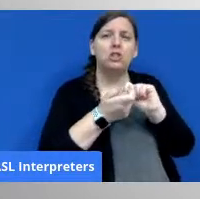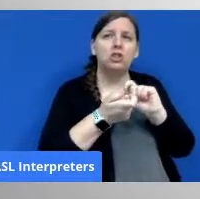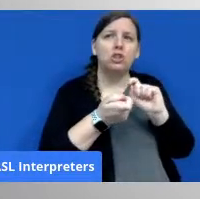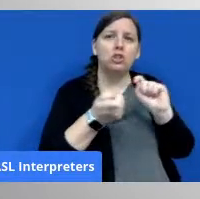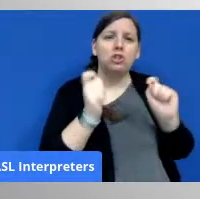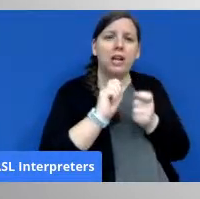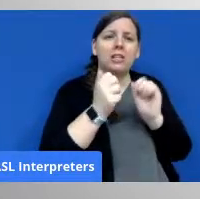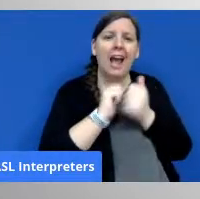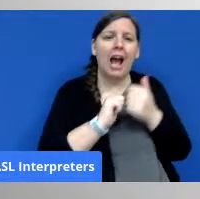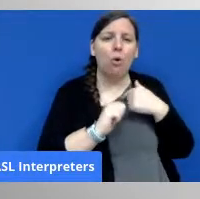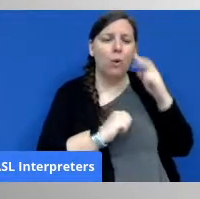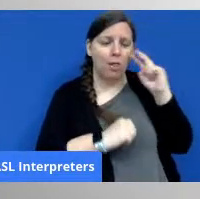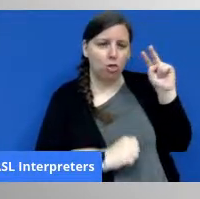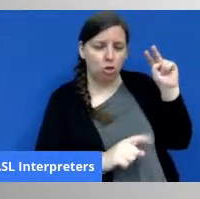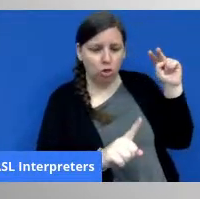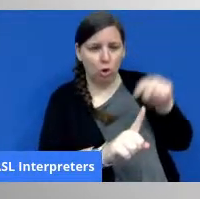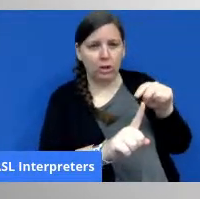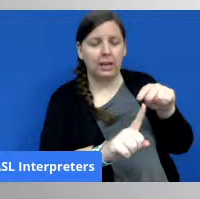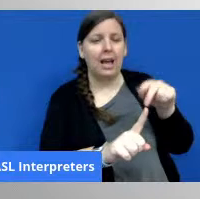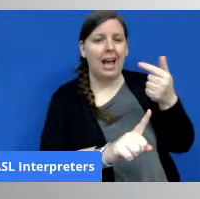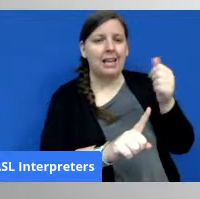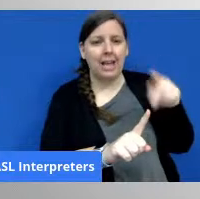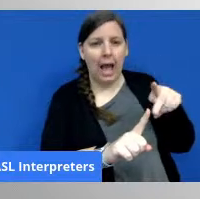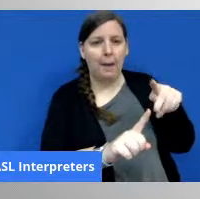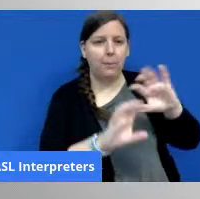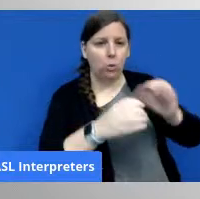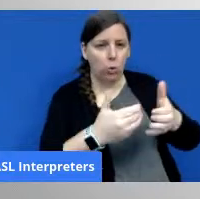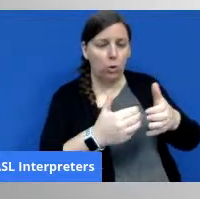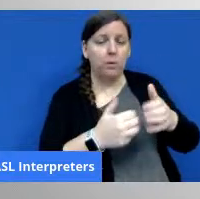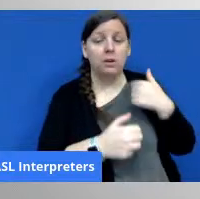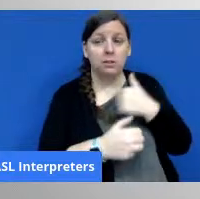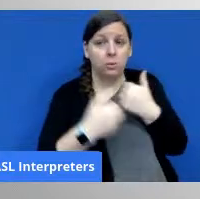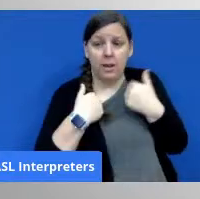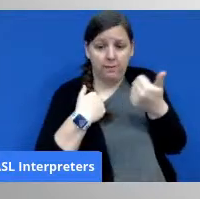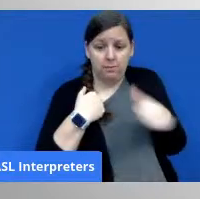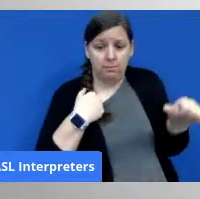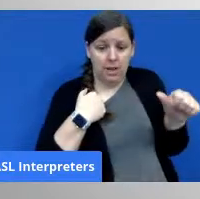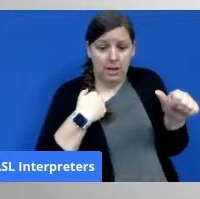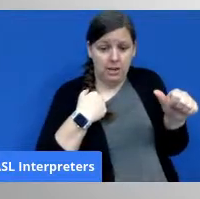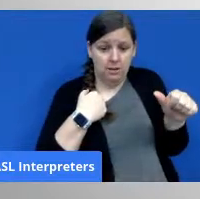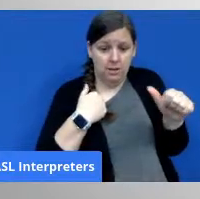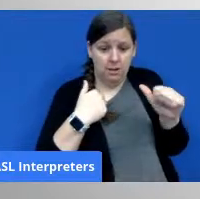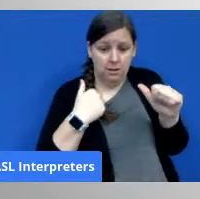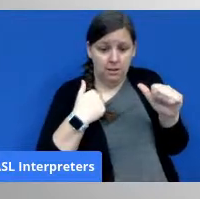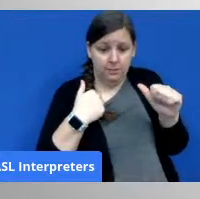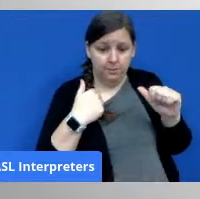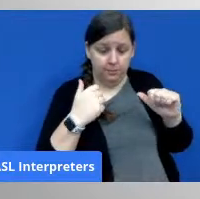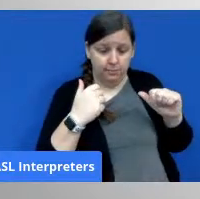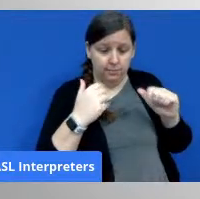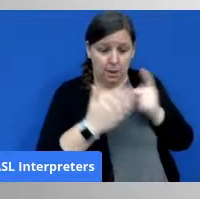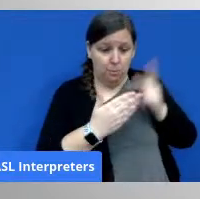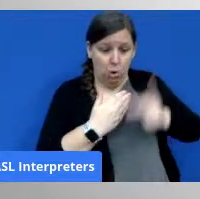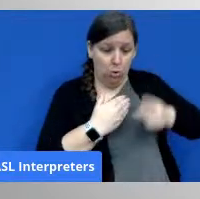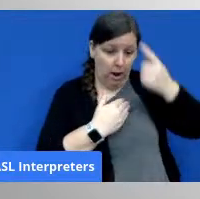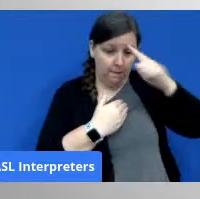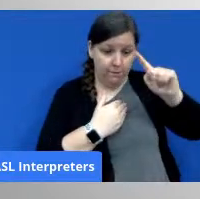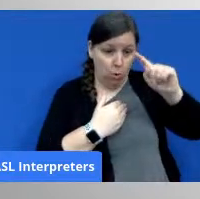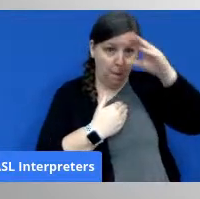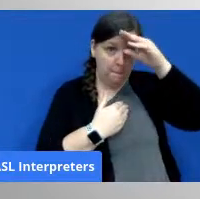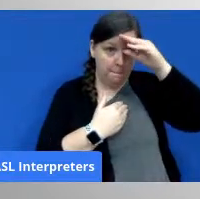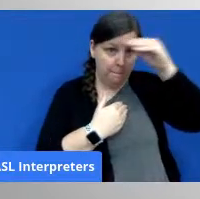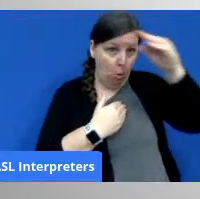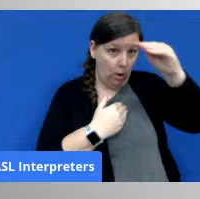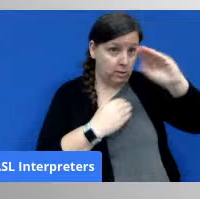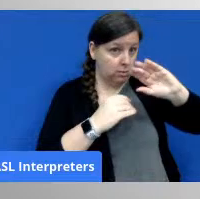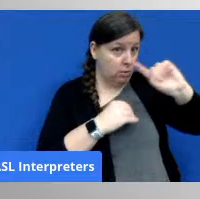of, do we have any programs that are just for boys? So boys can just get around each other, so